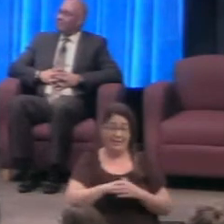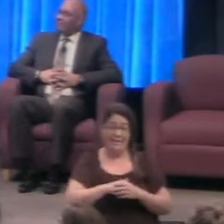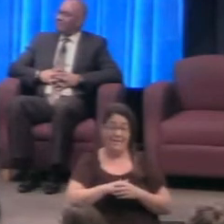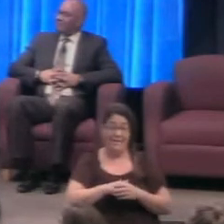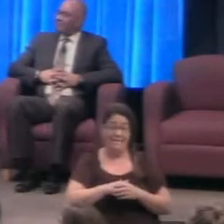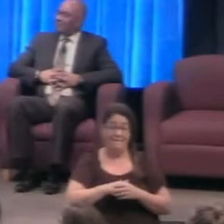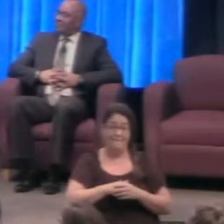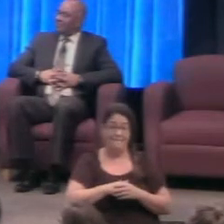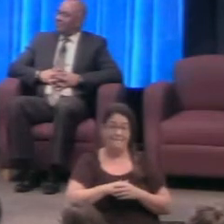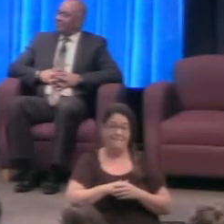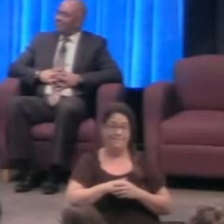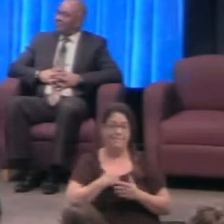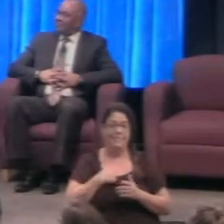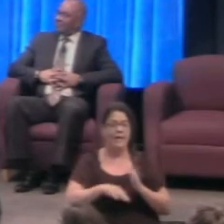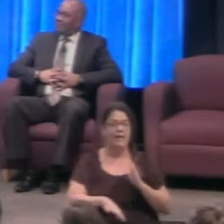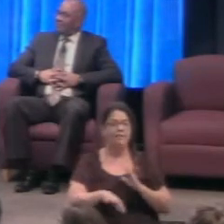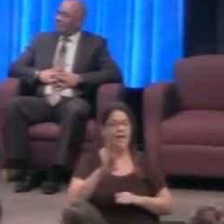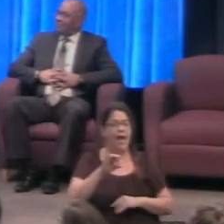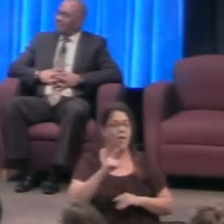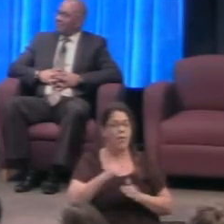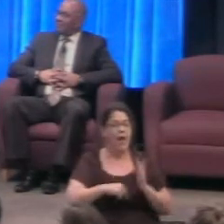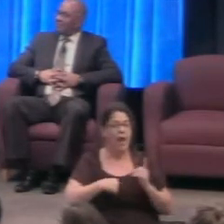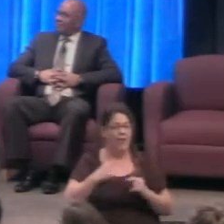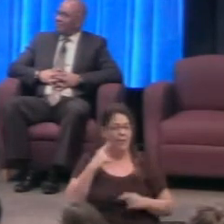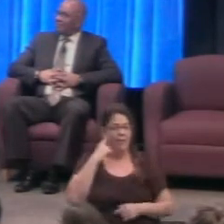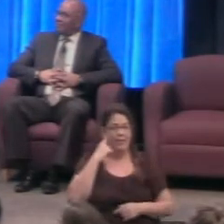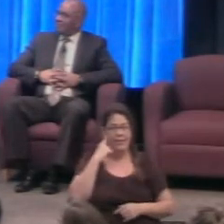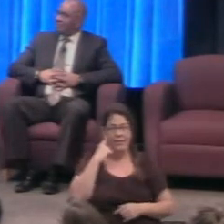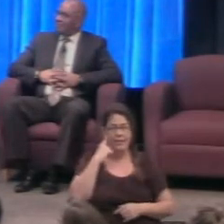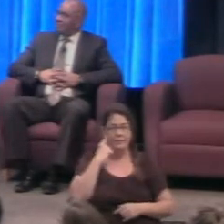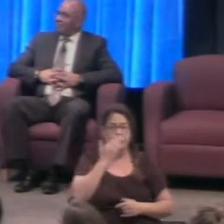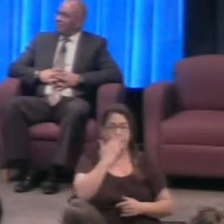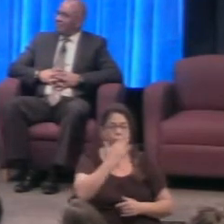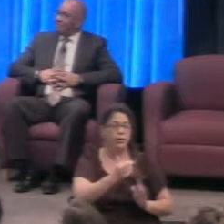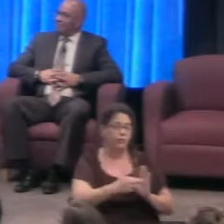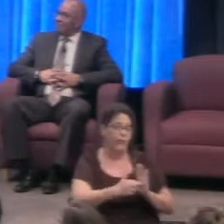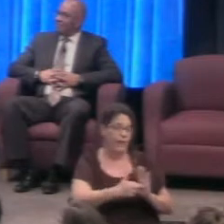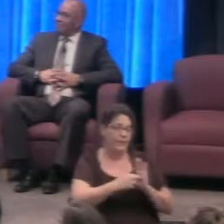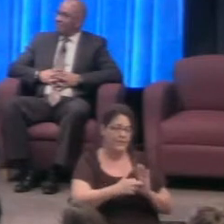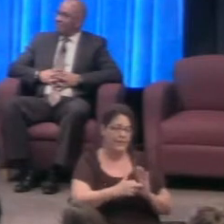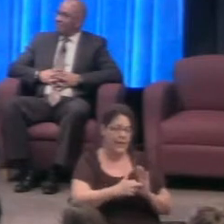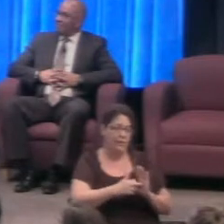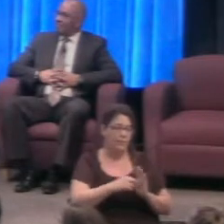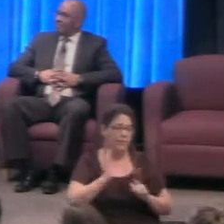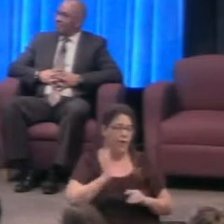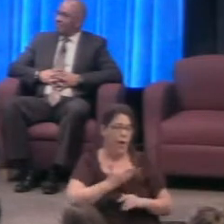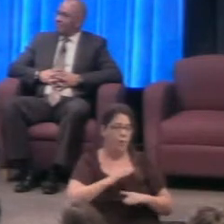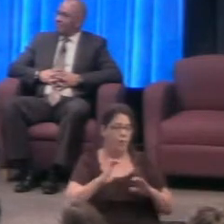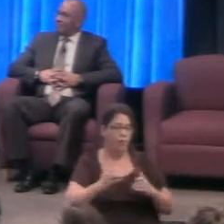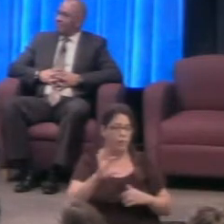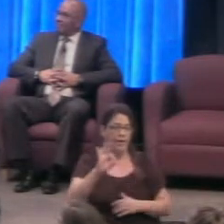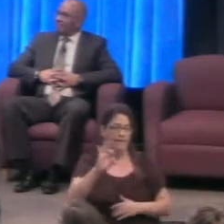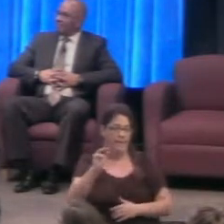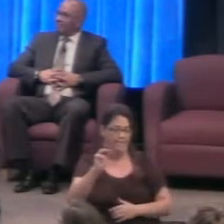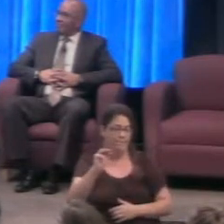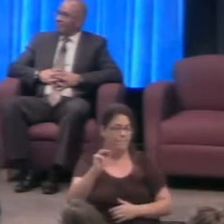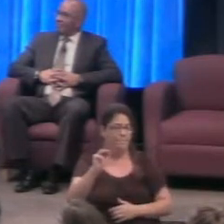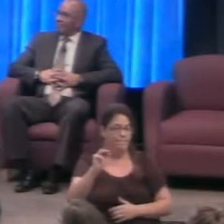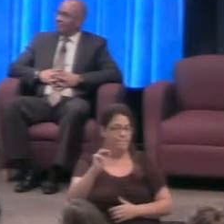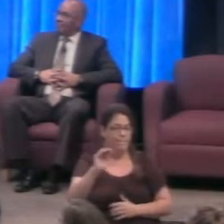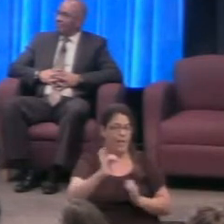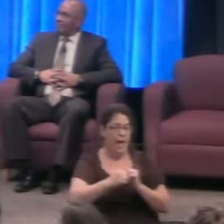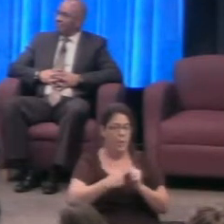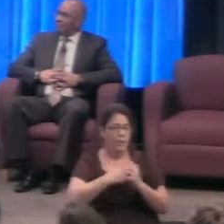I found what I think is a good representation of FM and how highly we regard